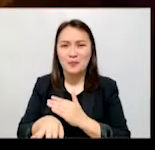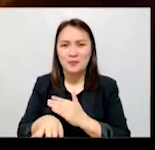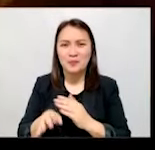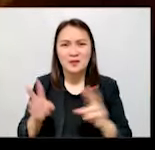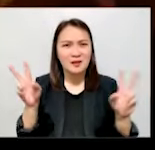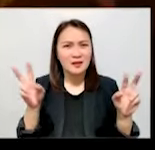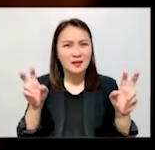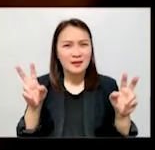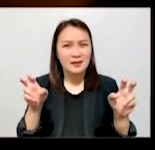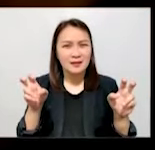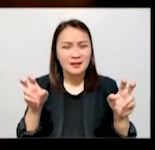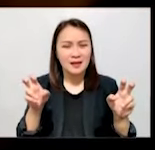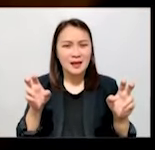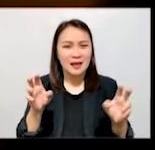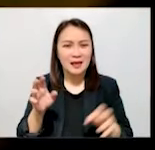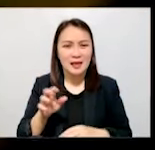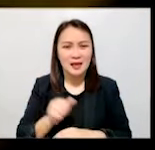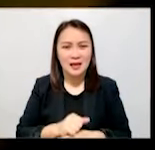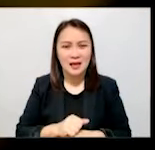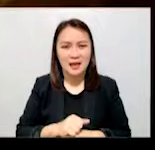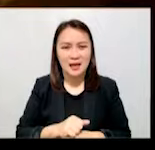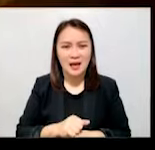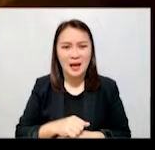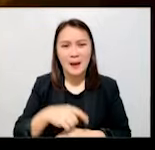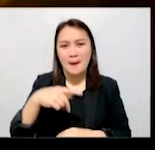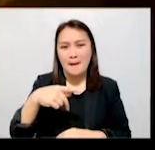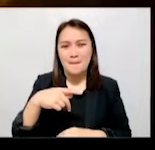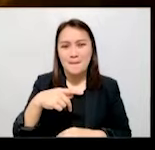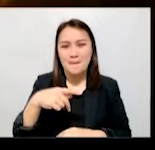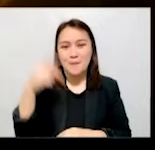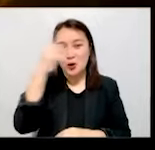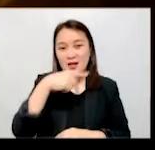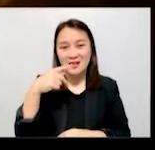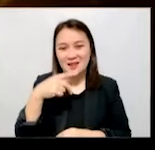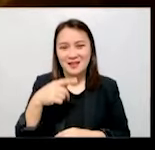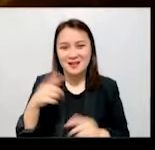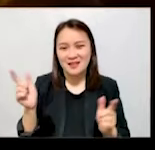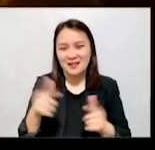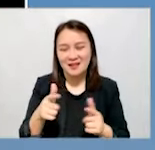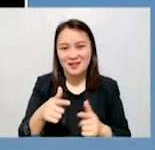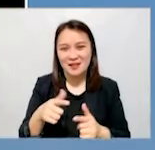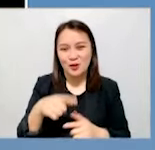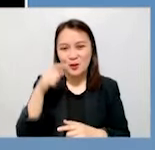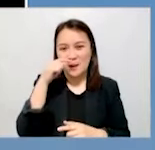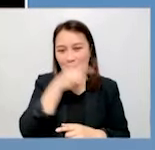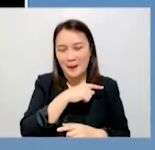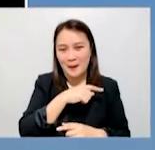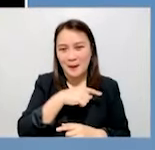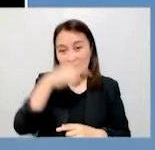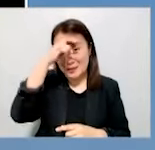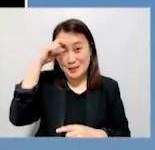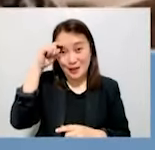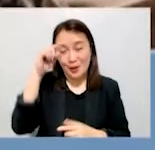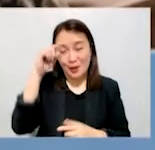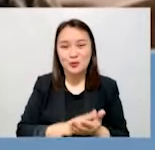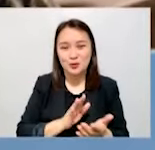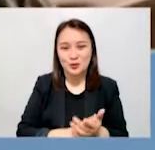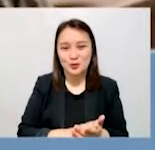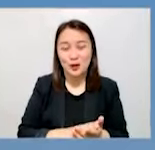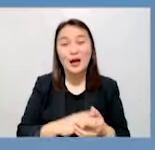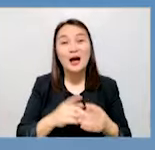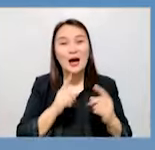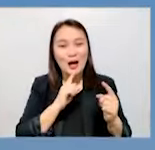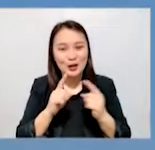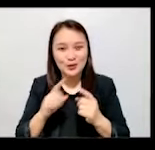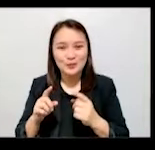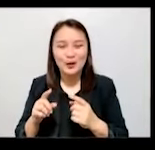teen series ng HBO na Pretty Little Liars Summer School. Nakachikahan ng News 5 ang buong cast at